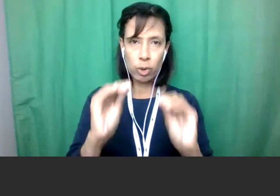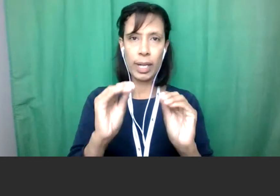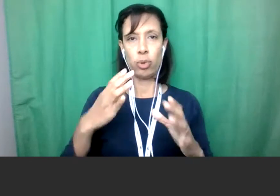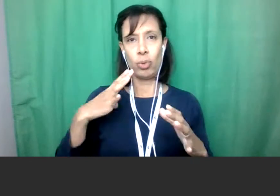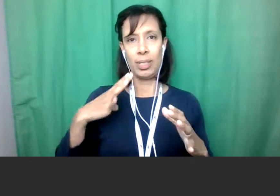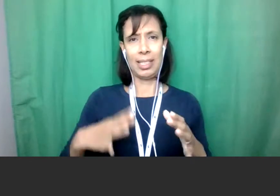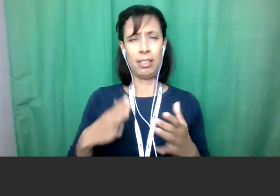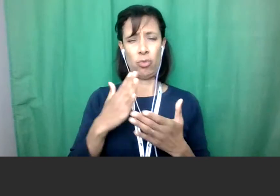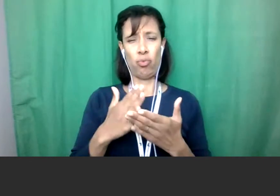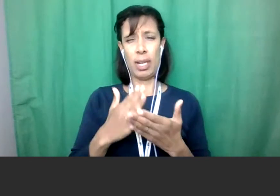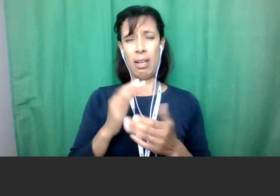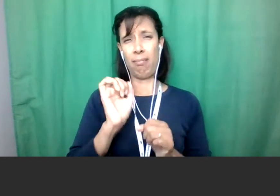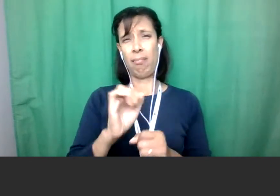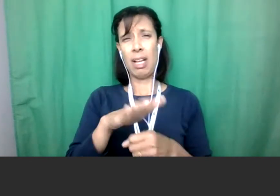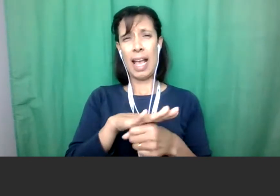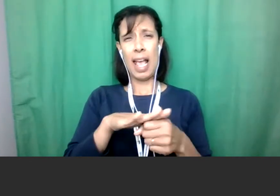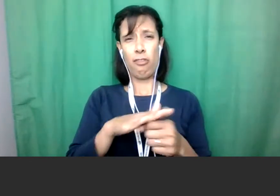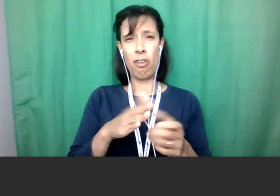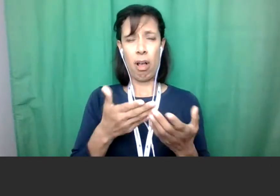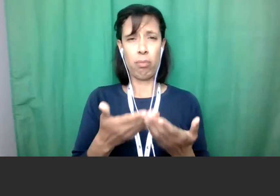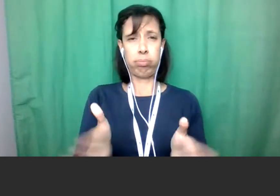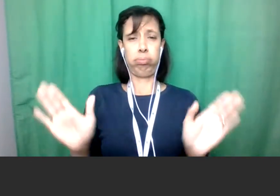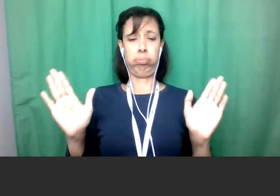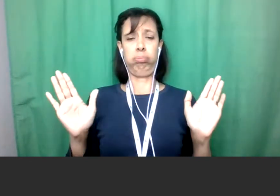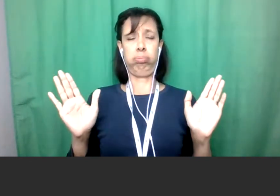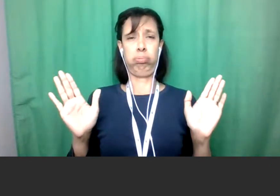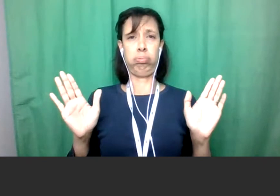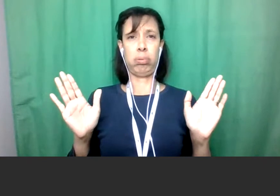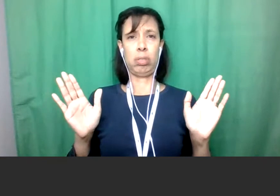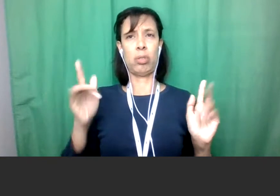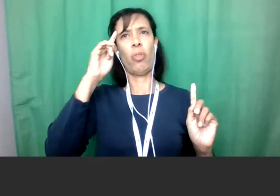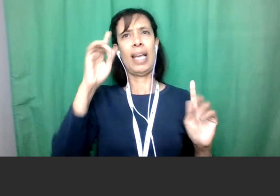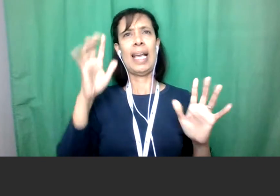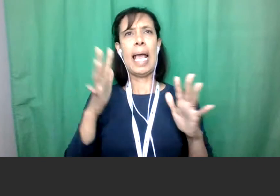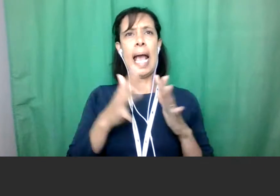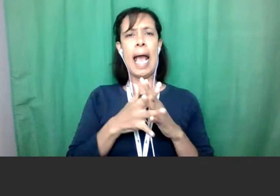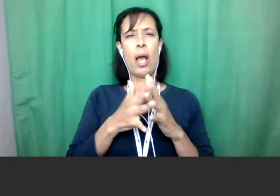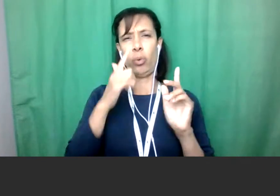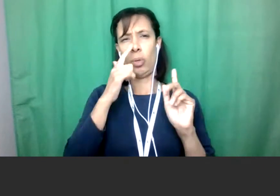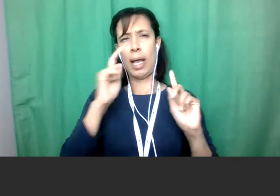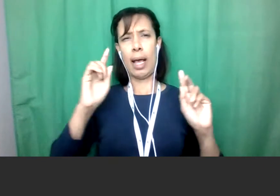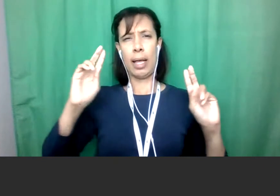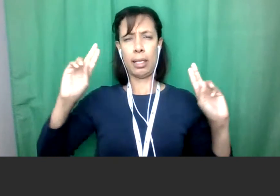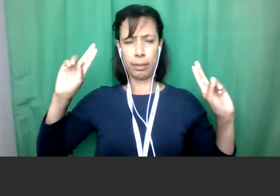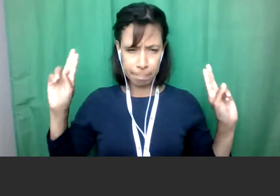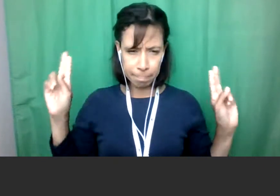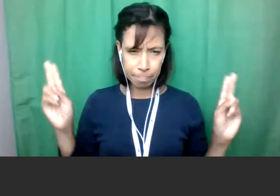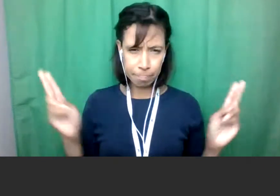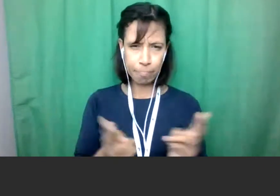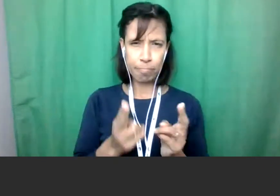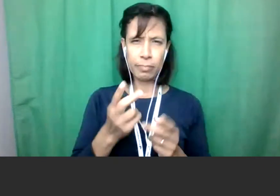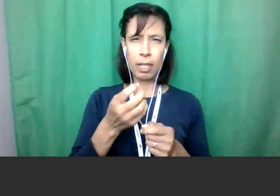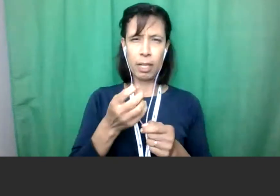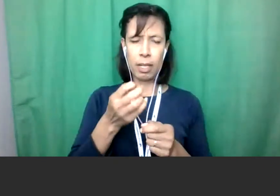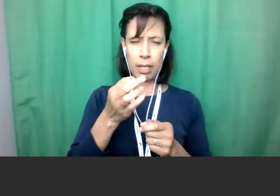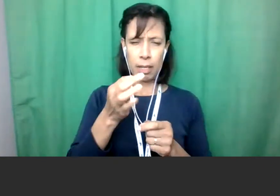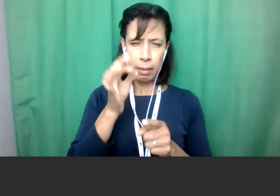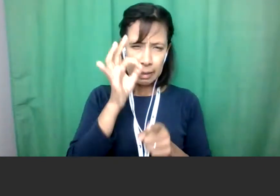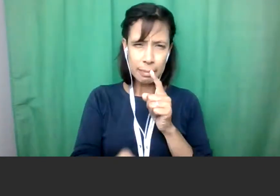area. How could you sharpen that interest a little bit more tightly? You know, is